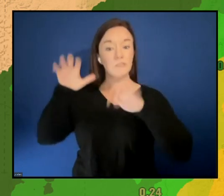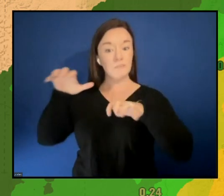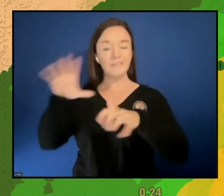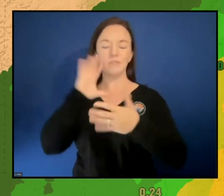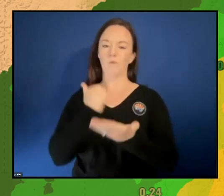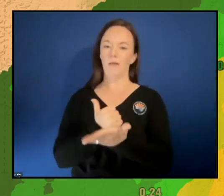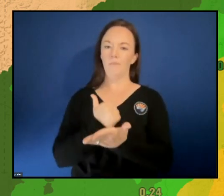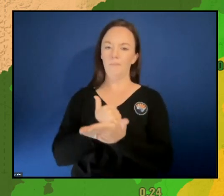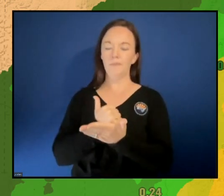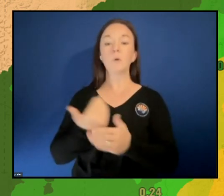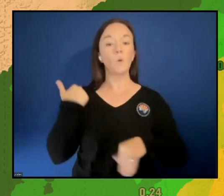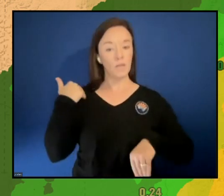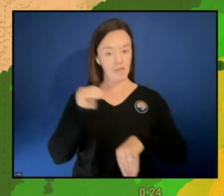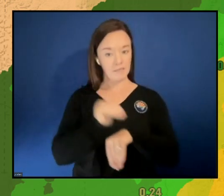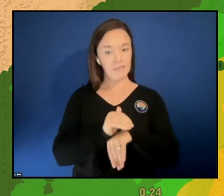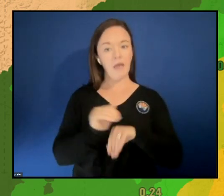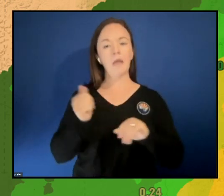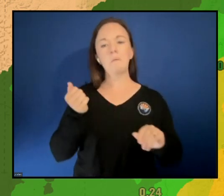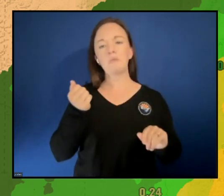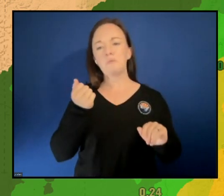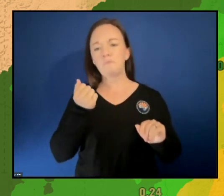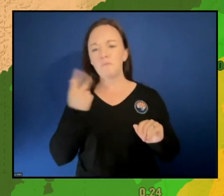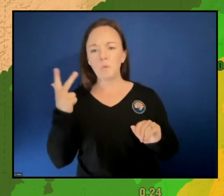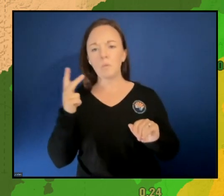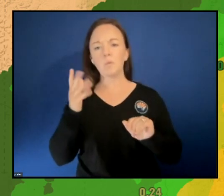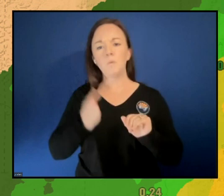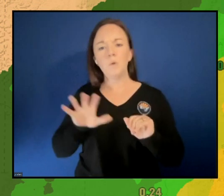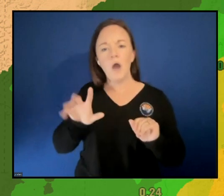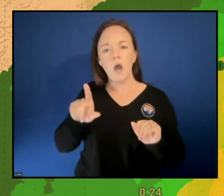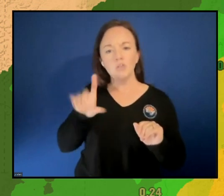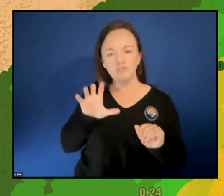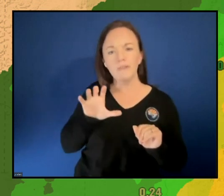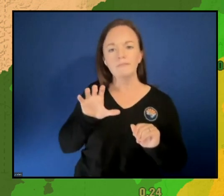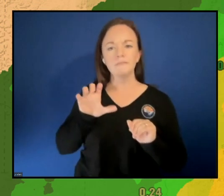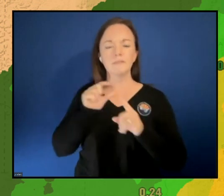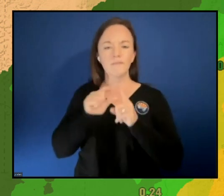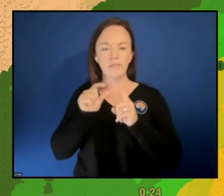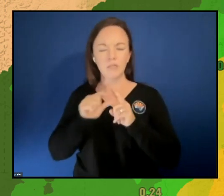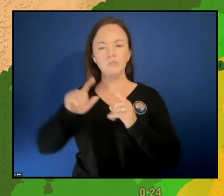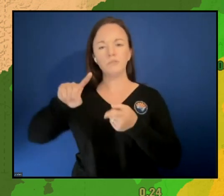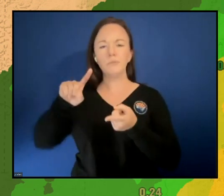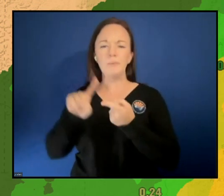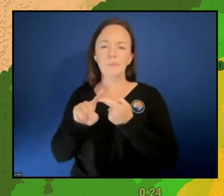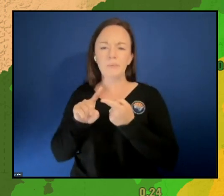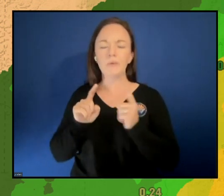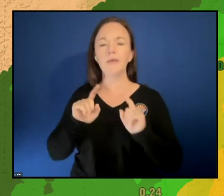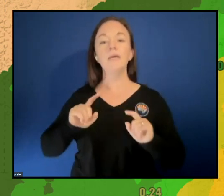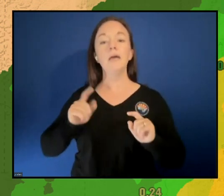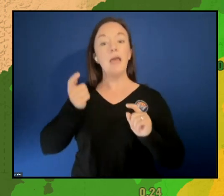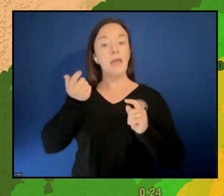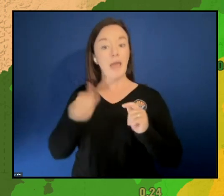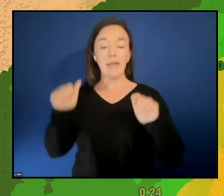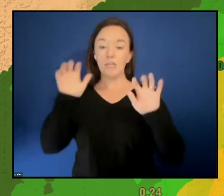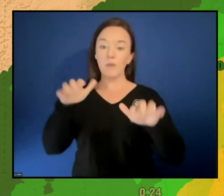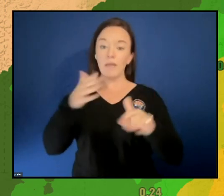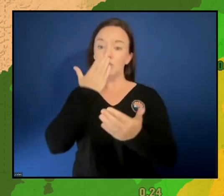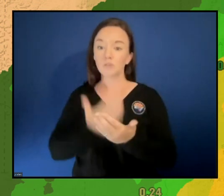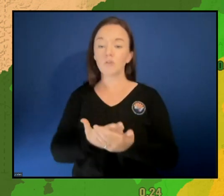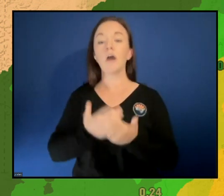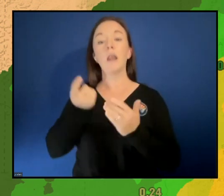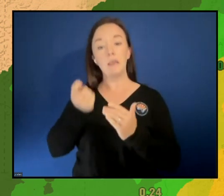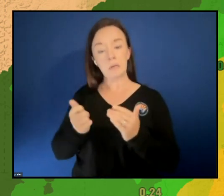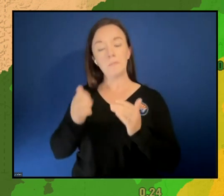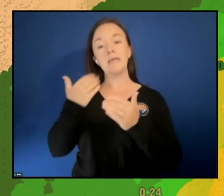hundreds as we moved into the midnight and the overnight hours. So any rain is good, but at least we had a few hundredths of an inch of rain last